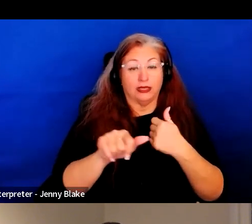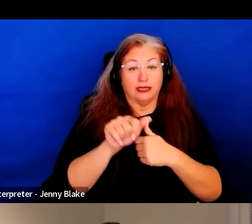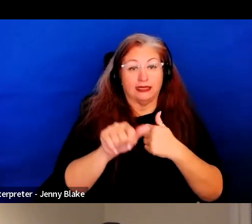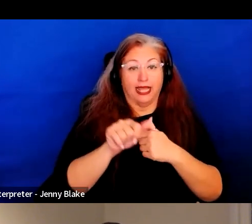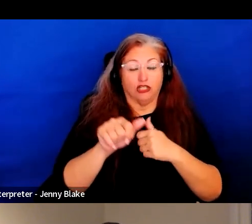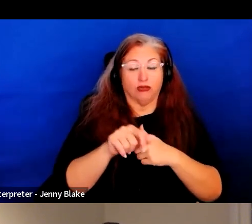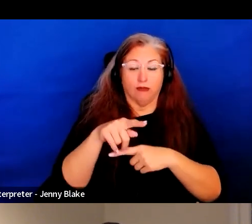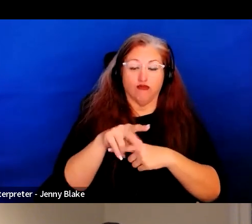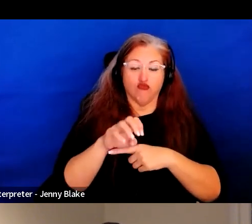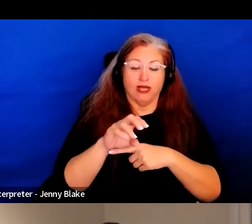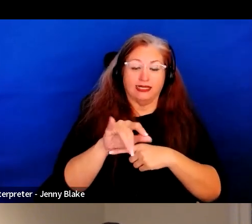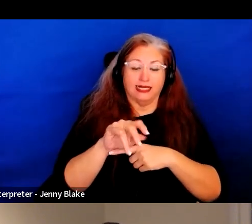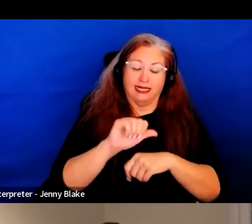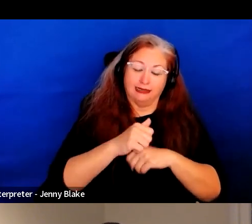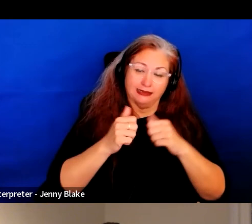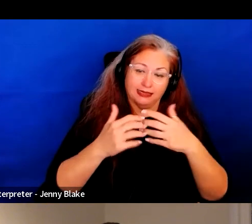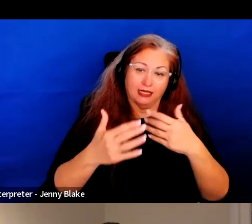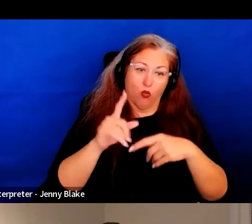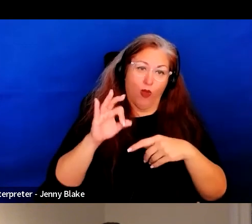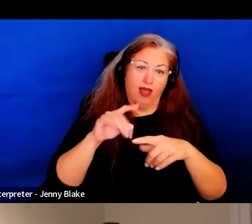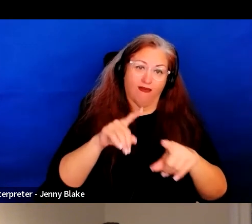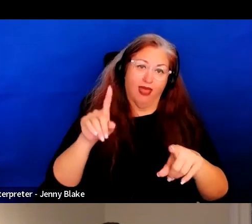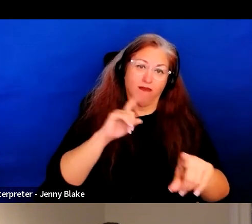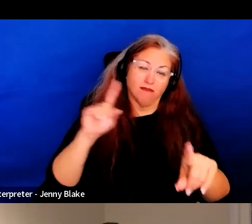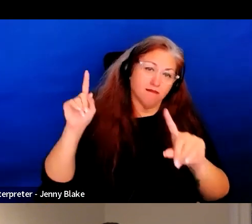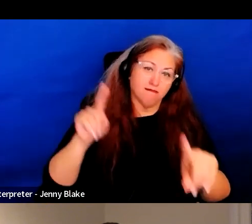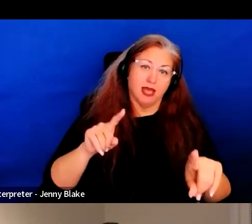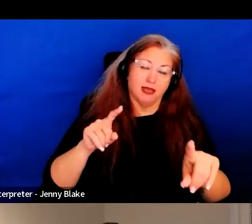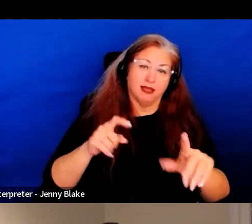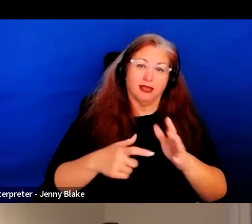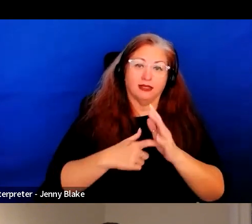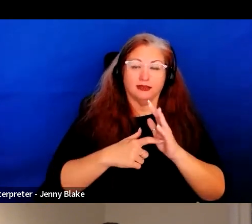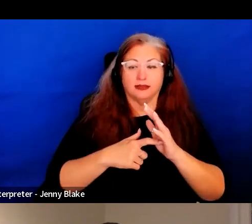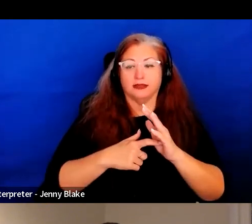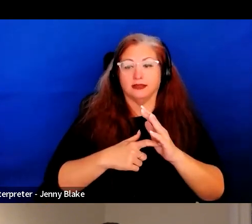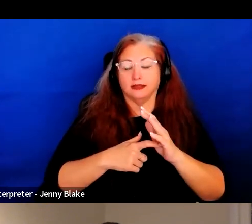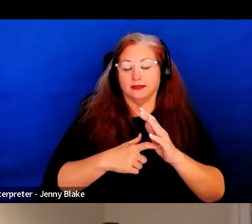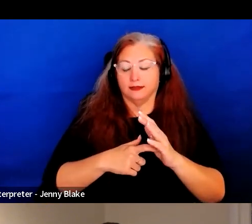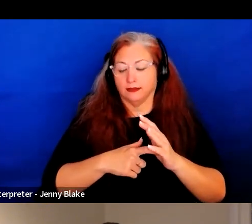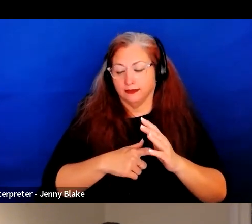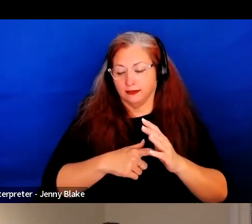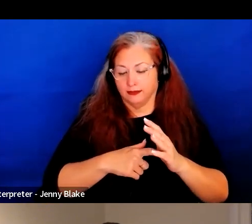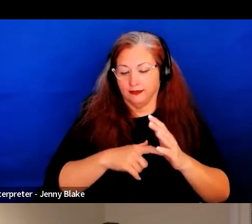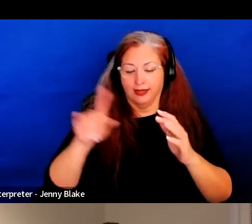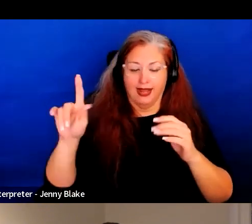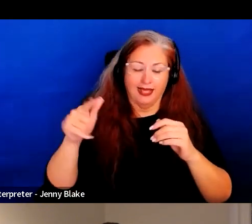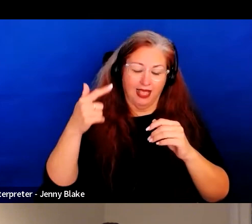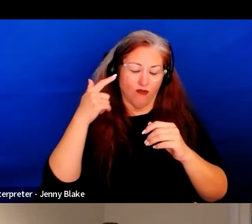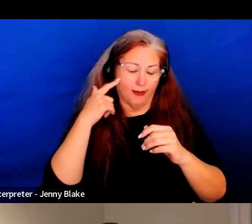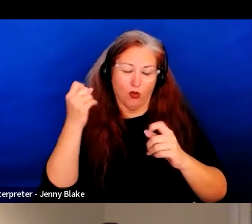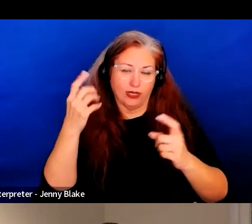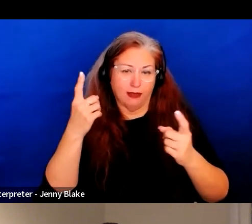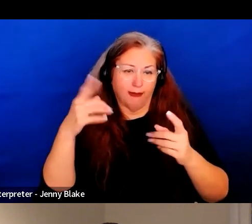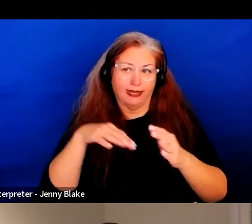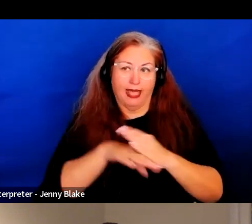that, you know, one of the election mandates and sort of that this government came in or somebody came